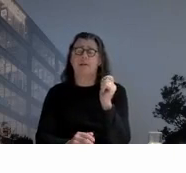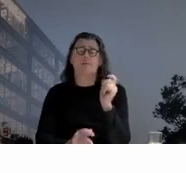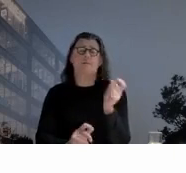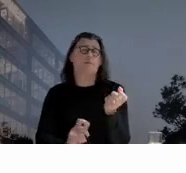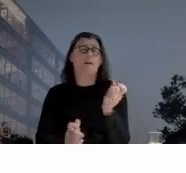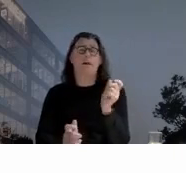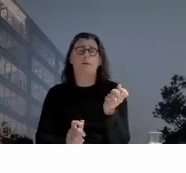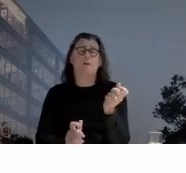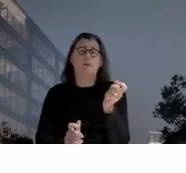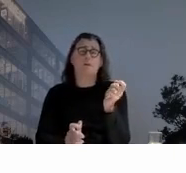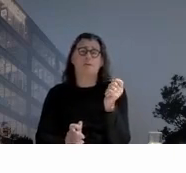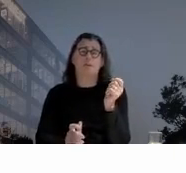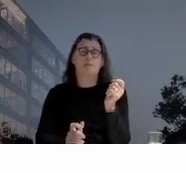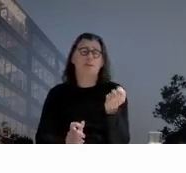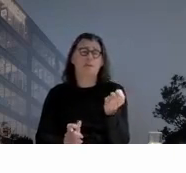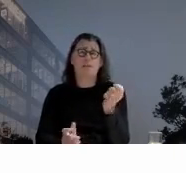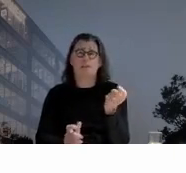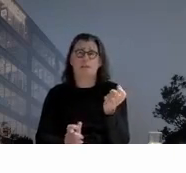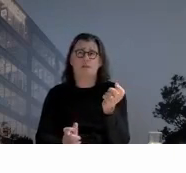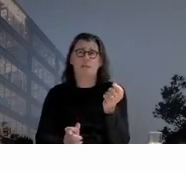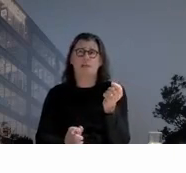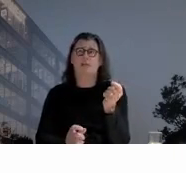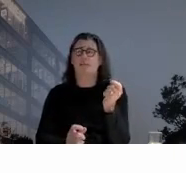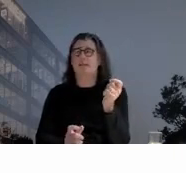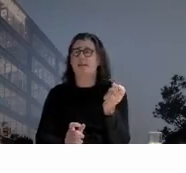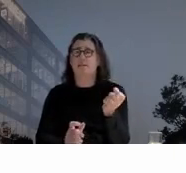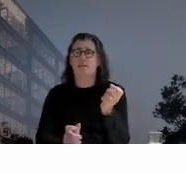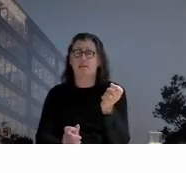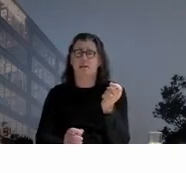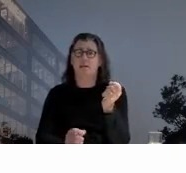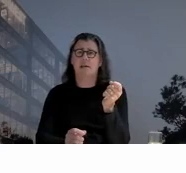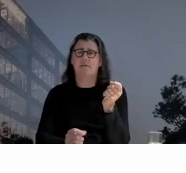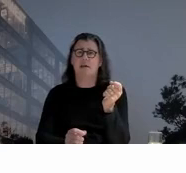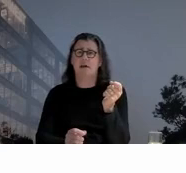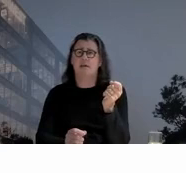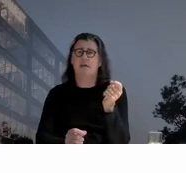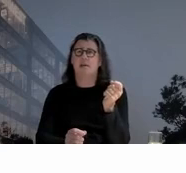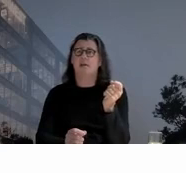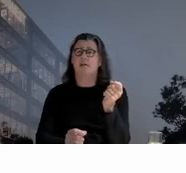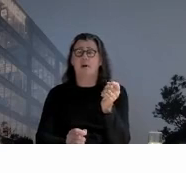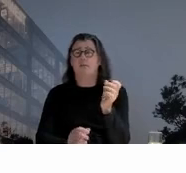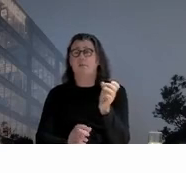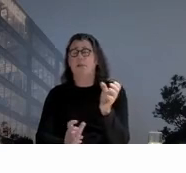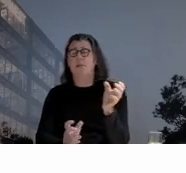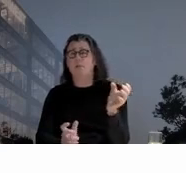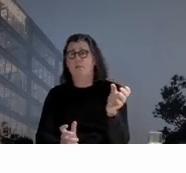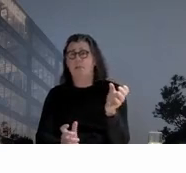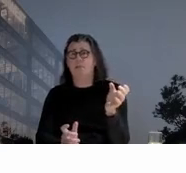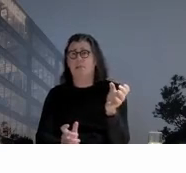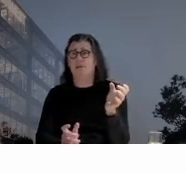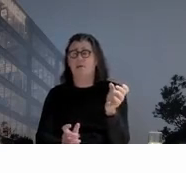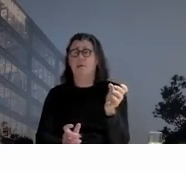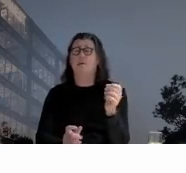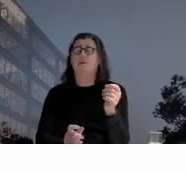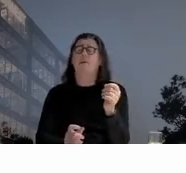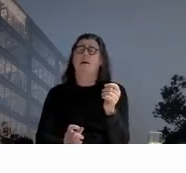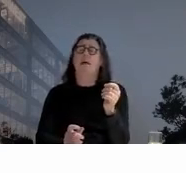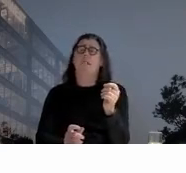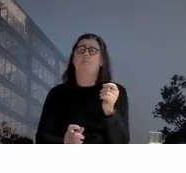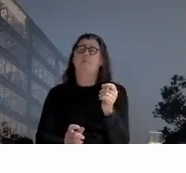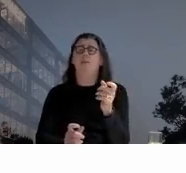13 grid. And that was a real eye opener, that just by changing the grid and understanding the design in that regard, not working with material at